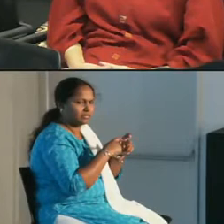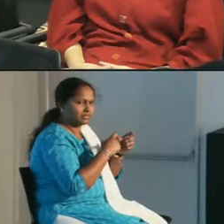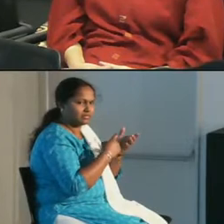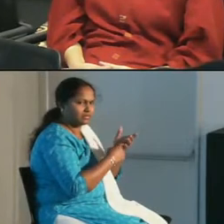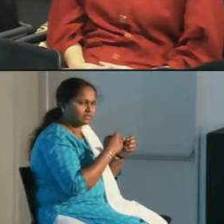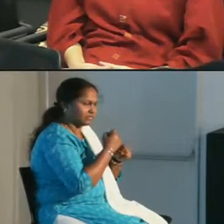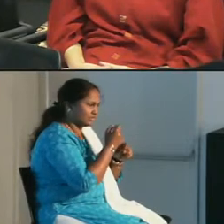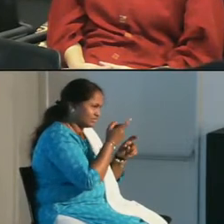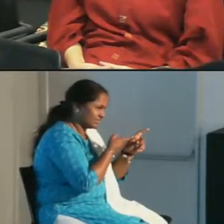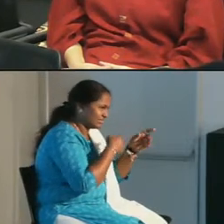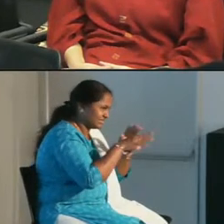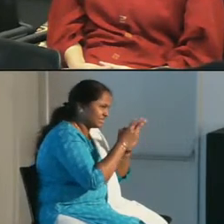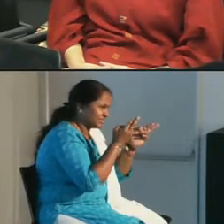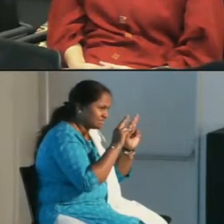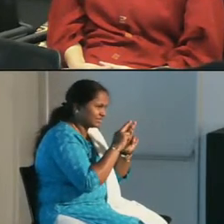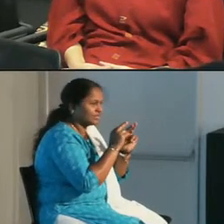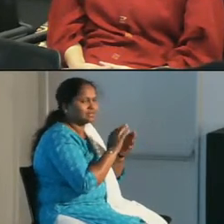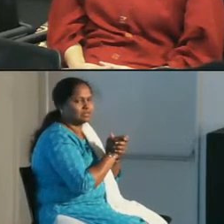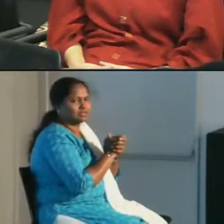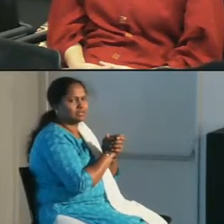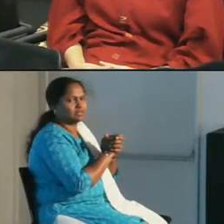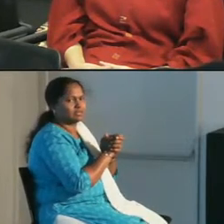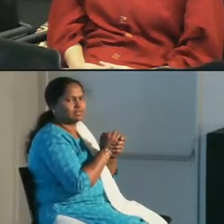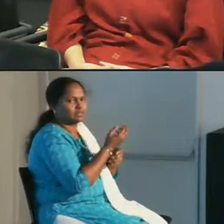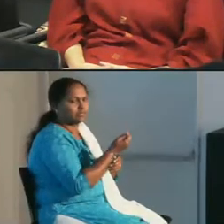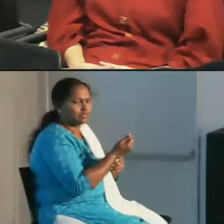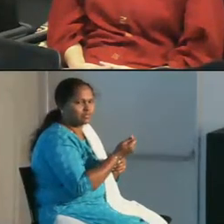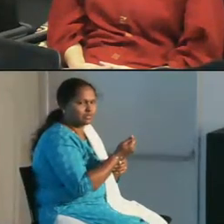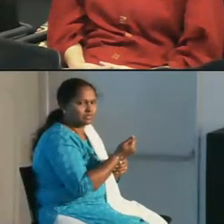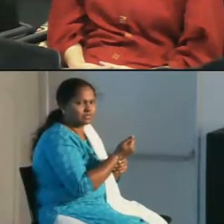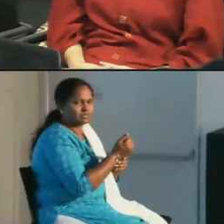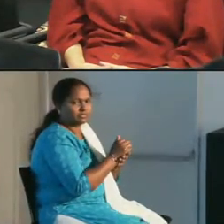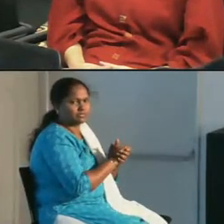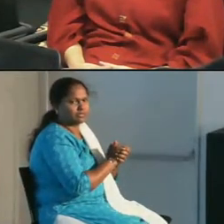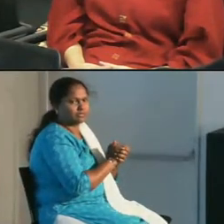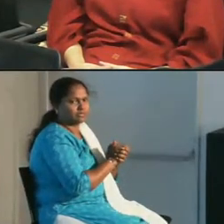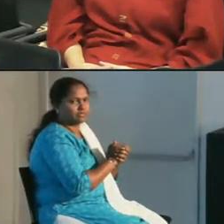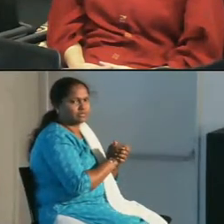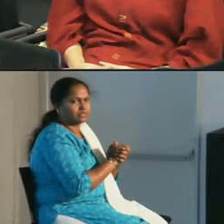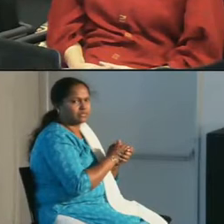inside the emergency room washrooms.